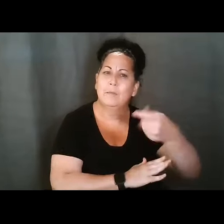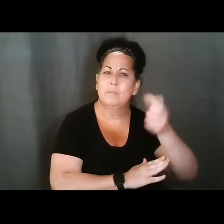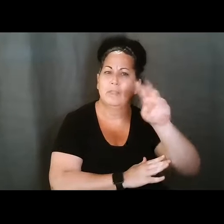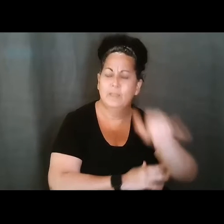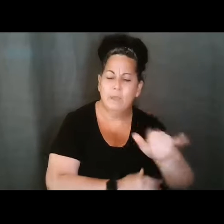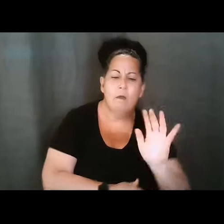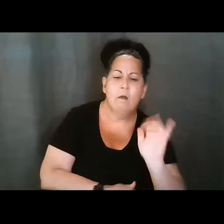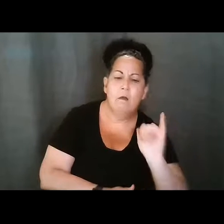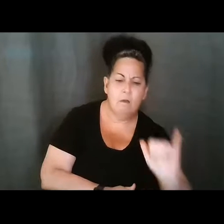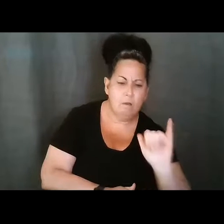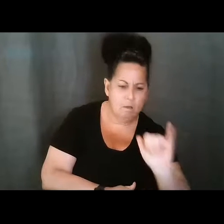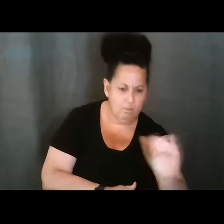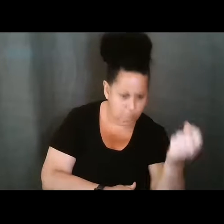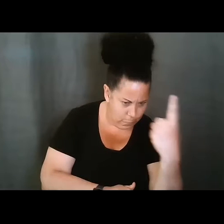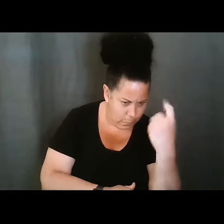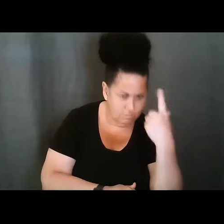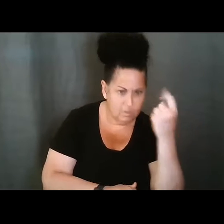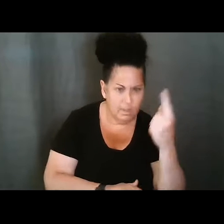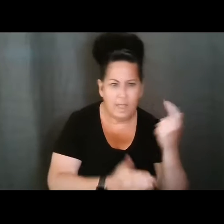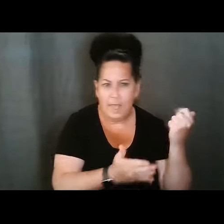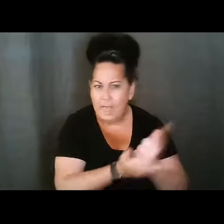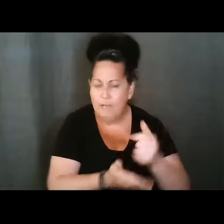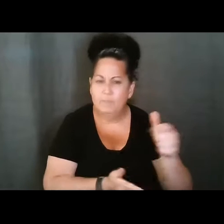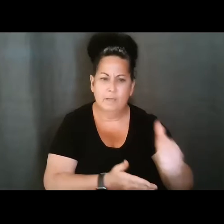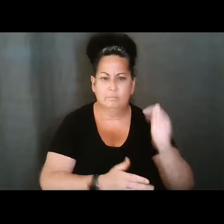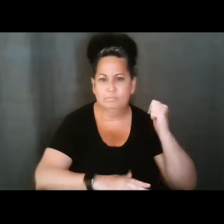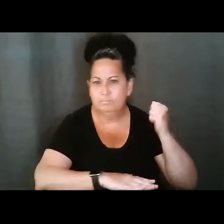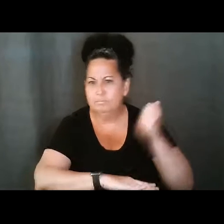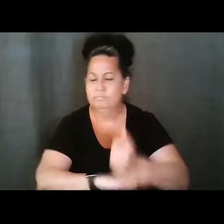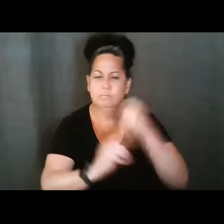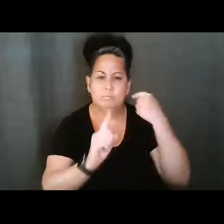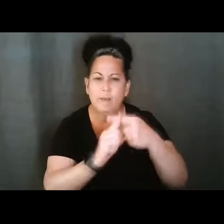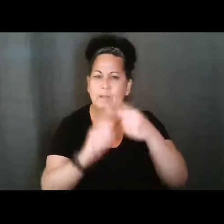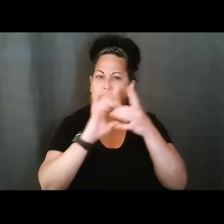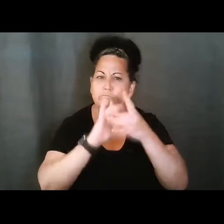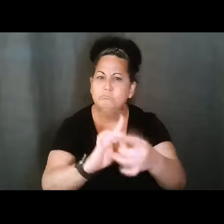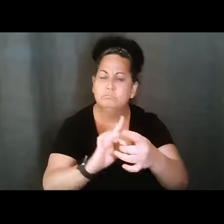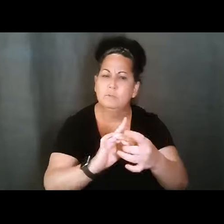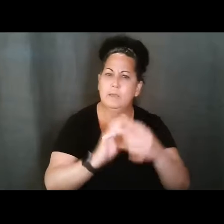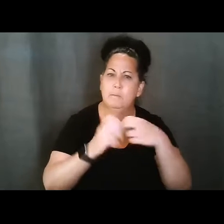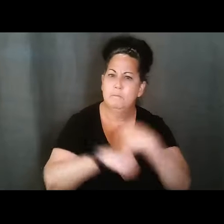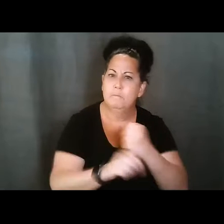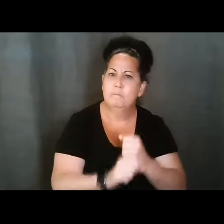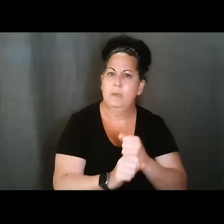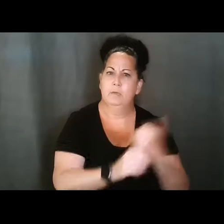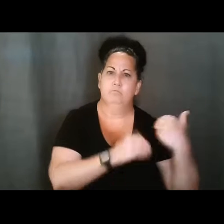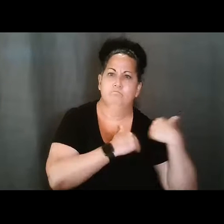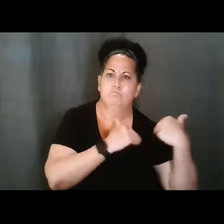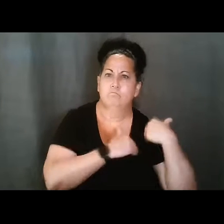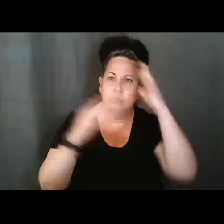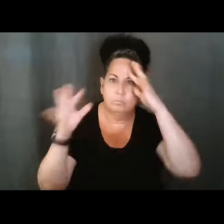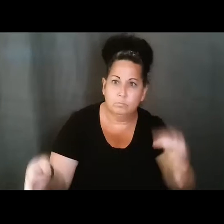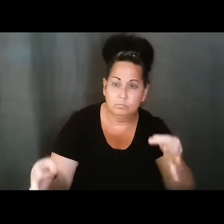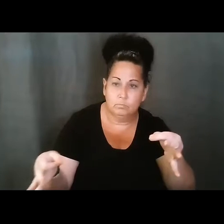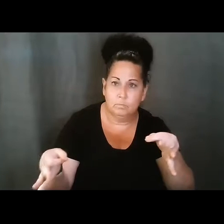positive relationships and help them to make responsible decisions. We have to do this every day as adults. So if we have to do